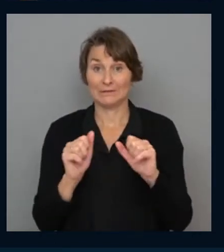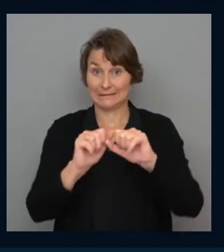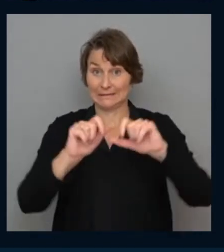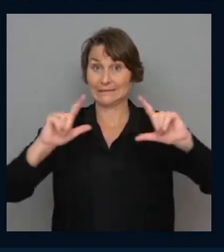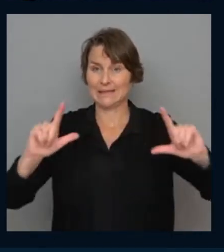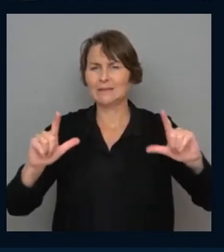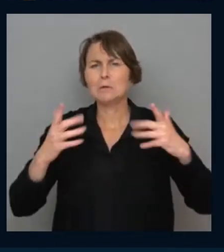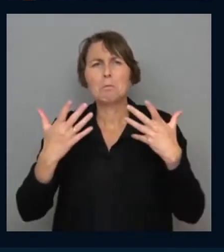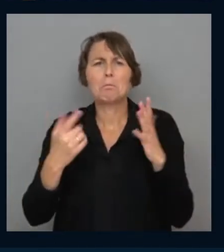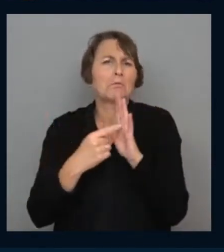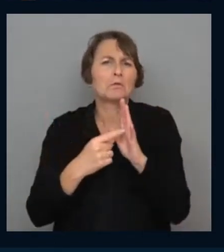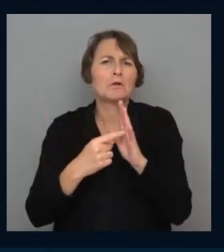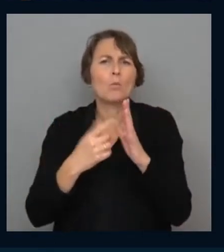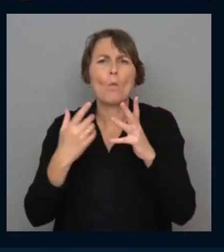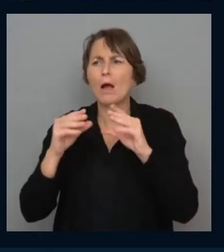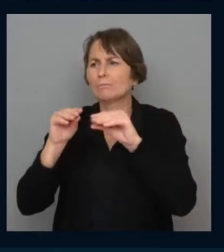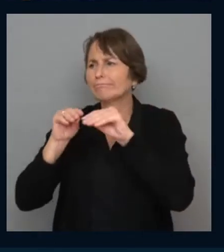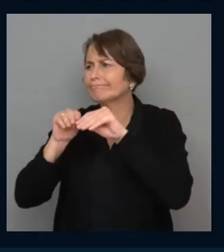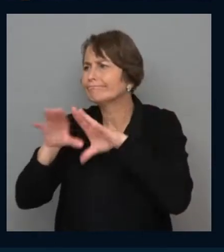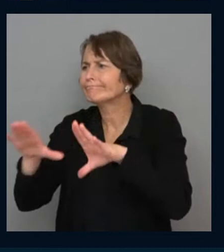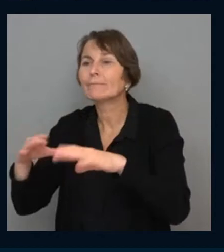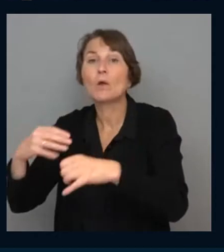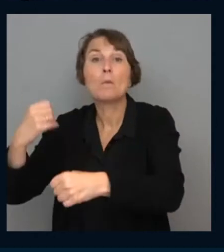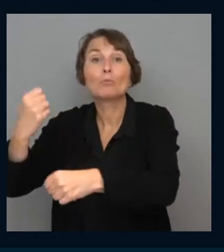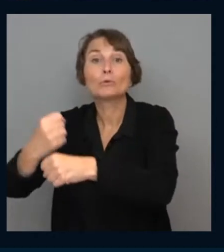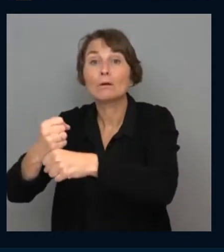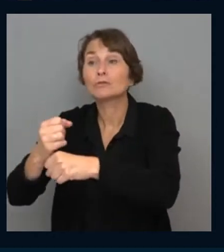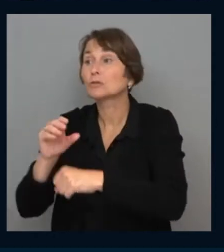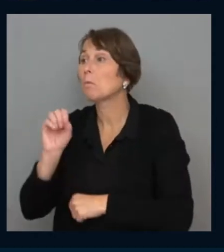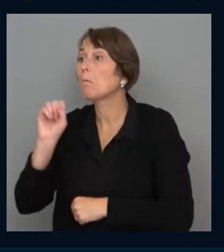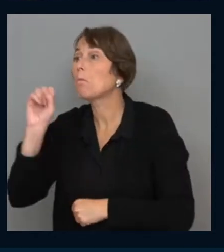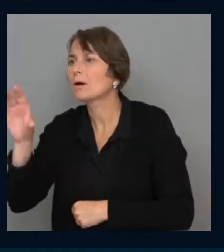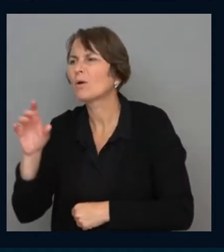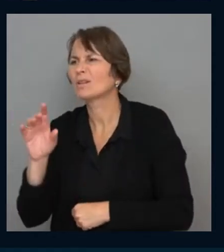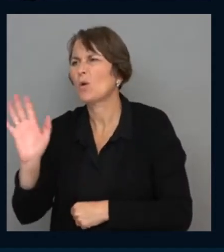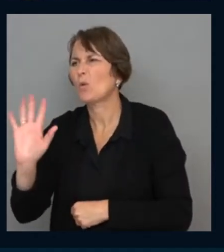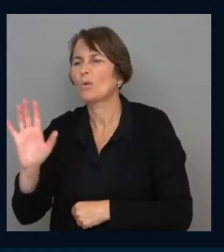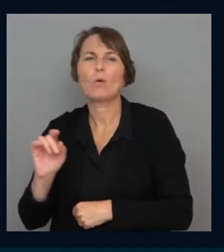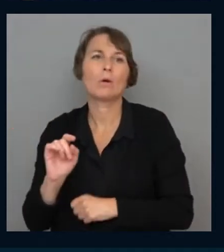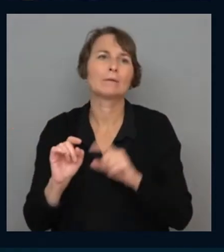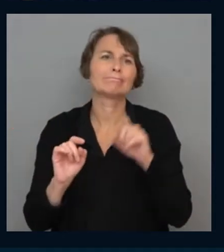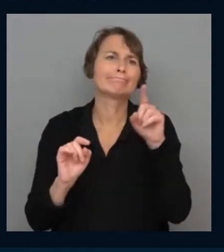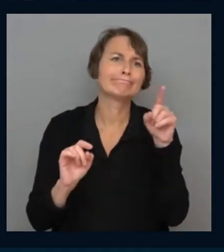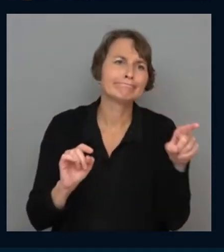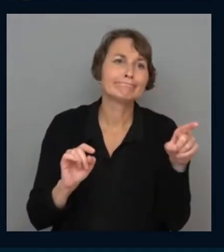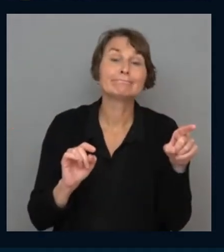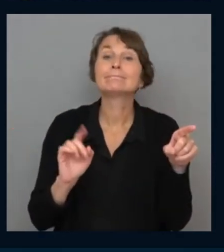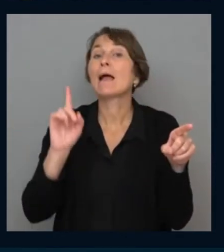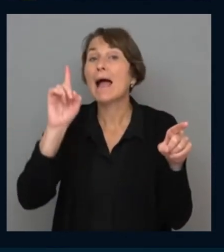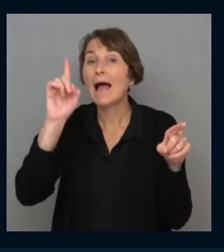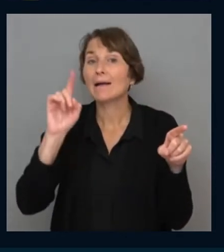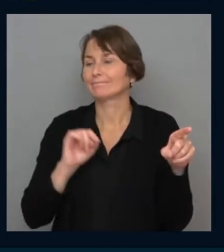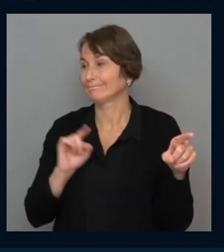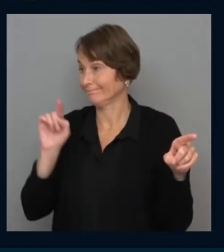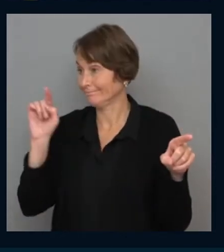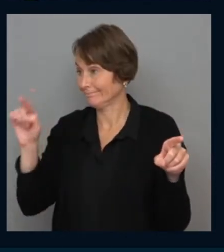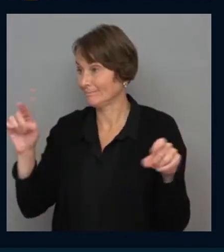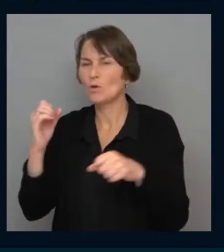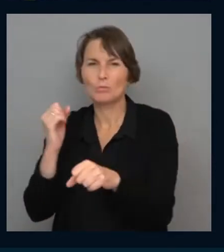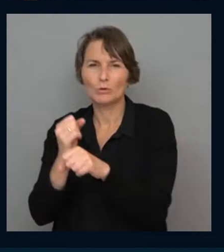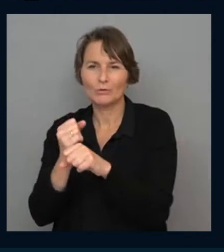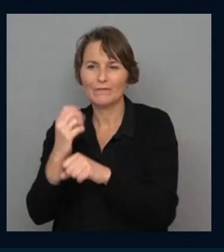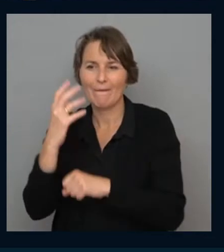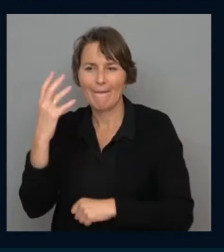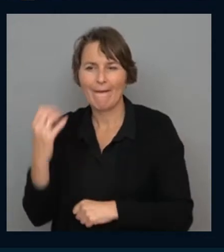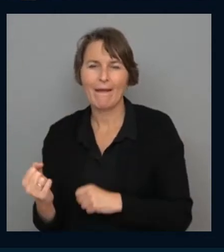to, production maybe, or maybe not. We're actually in production. We do have this